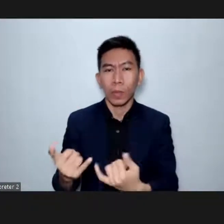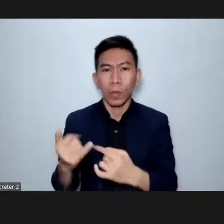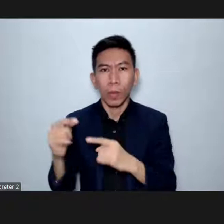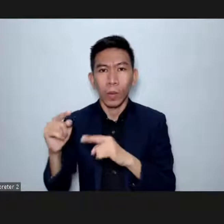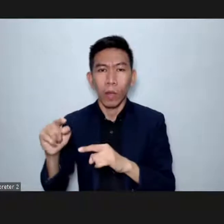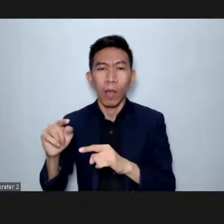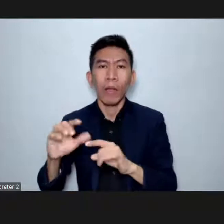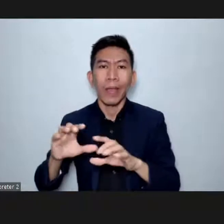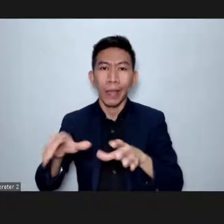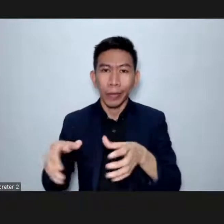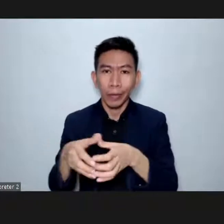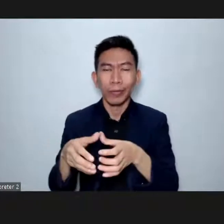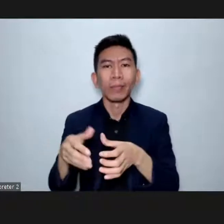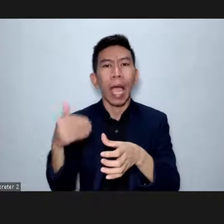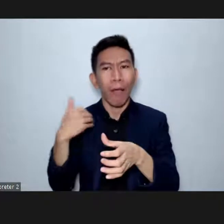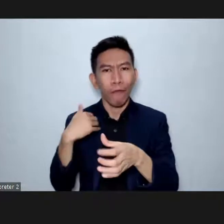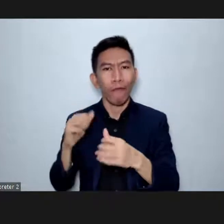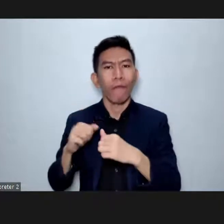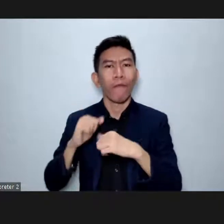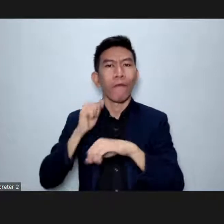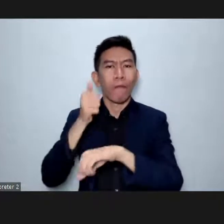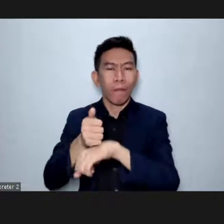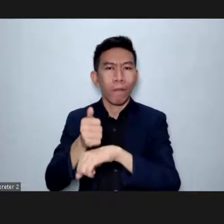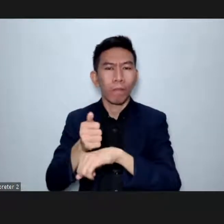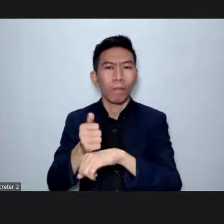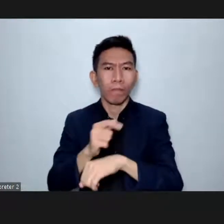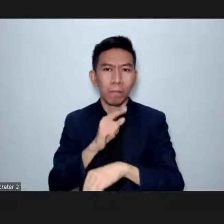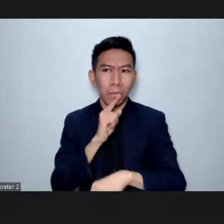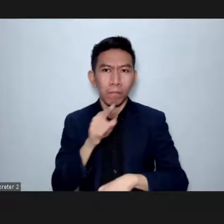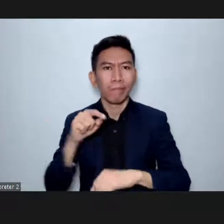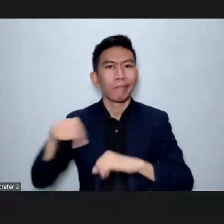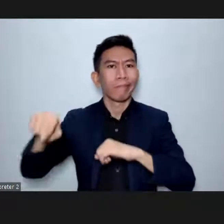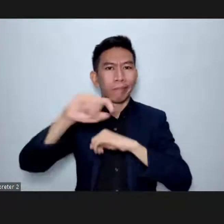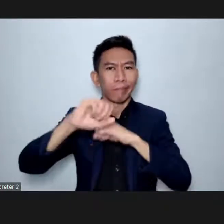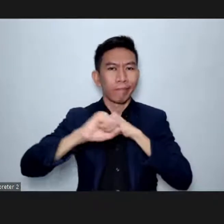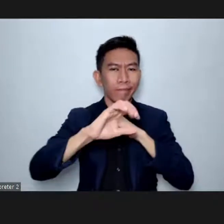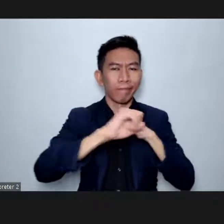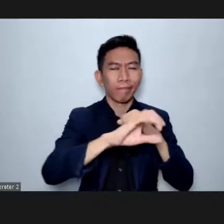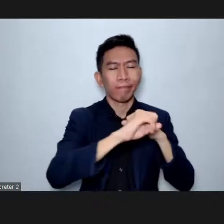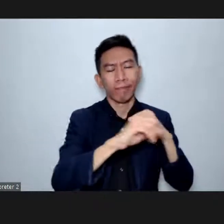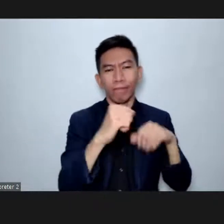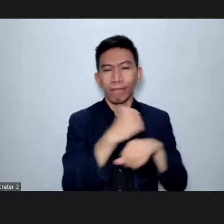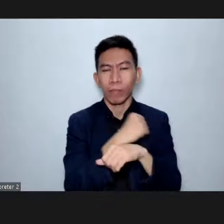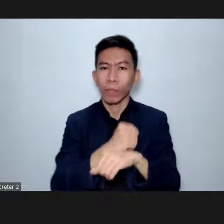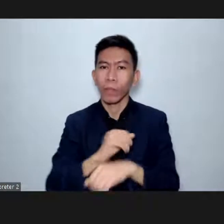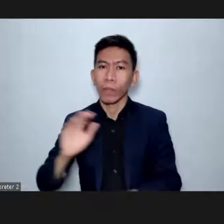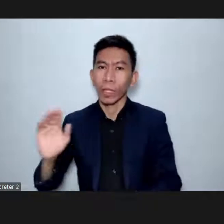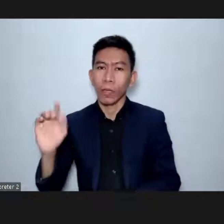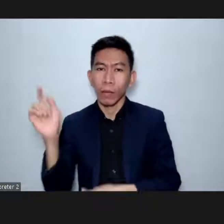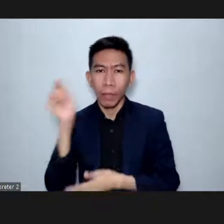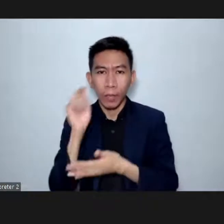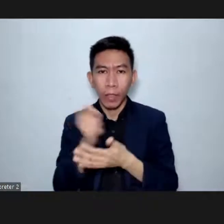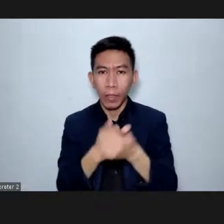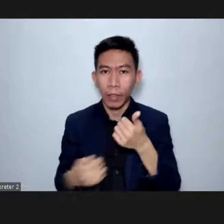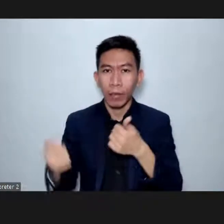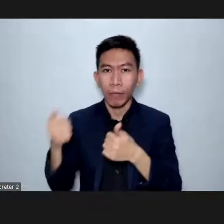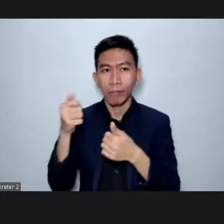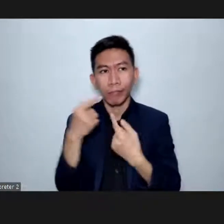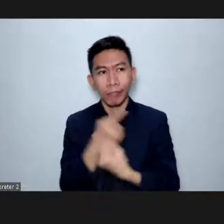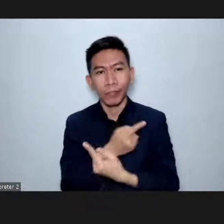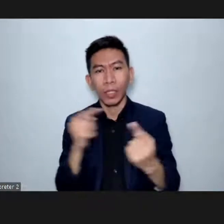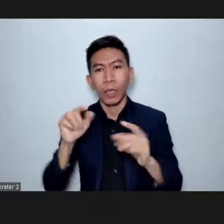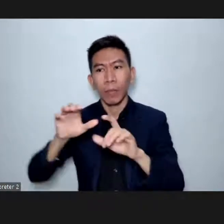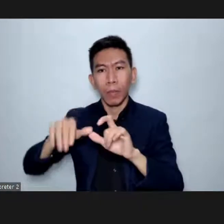lot of them are really great champions of our fight. And of course, the announcement of Yusek Verheri about PWD benefits and